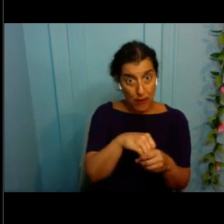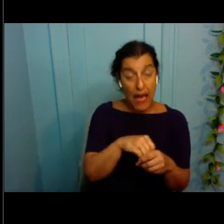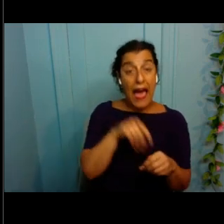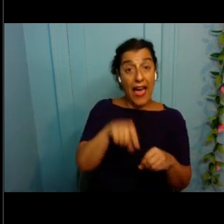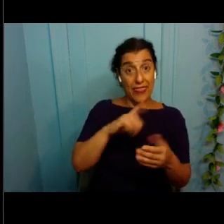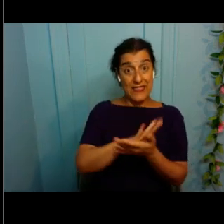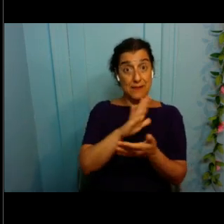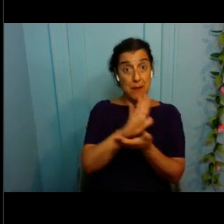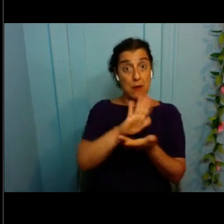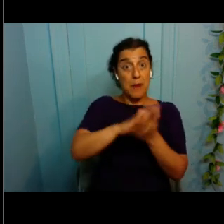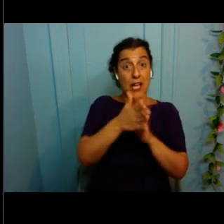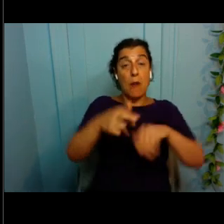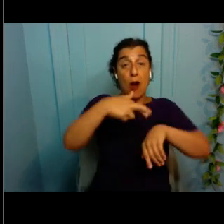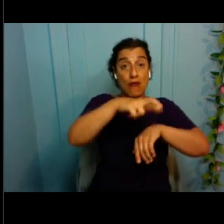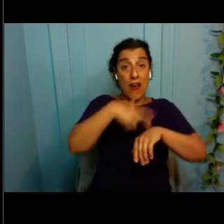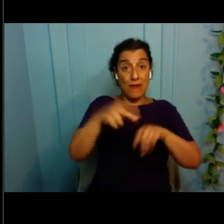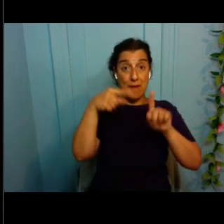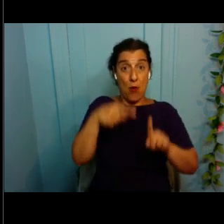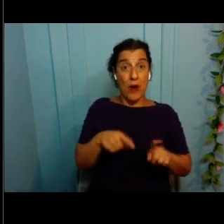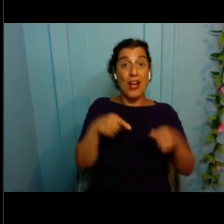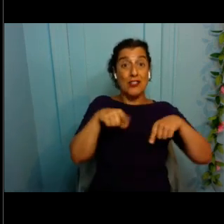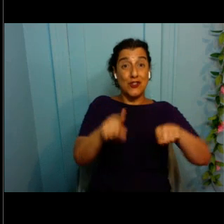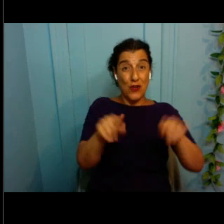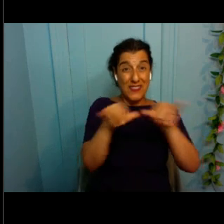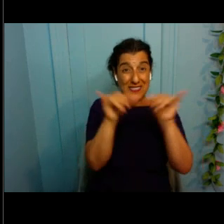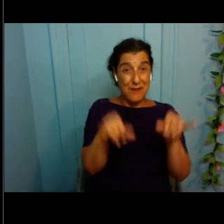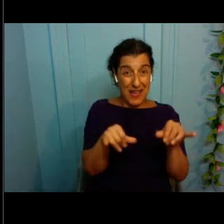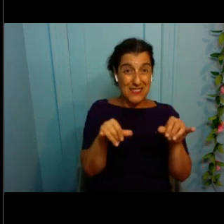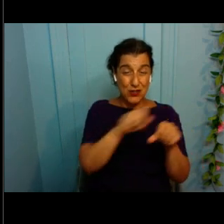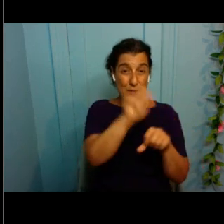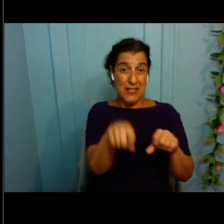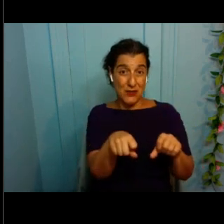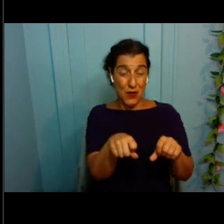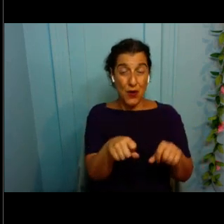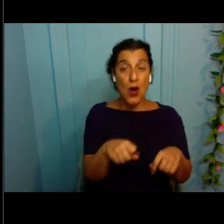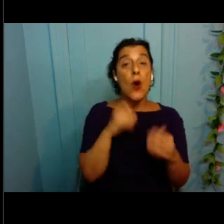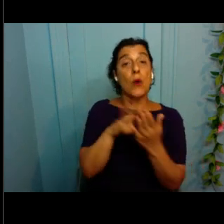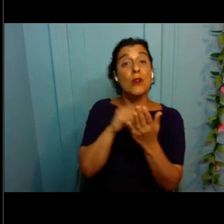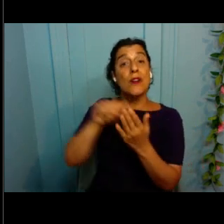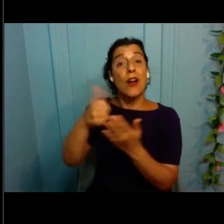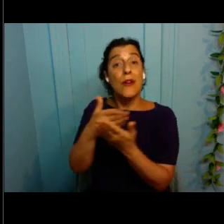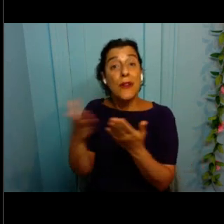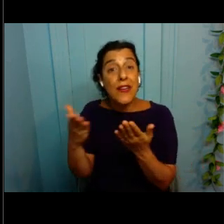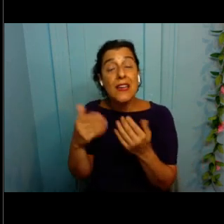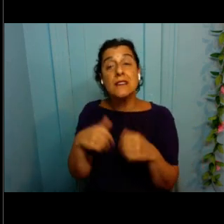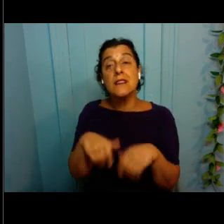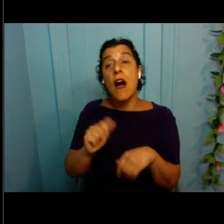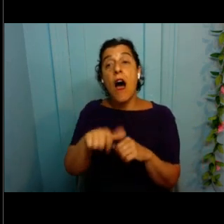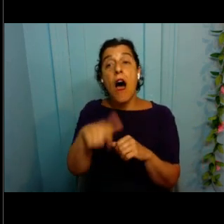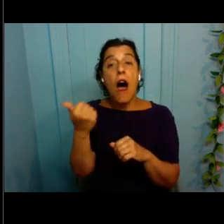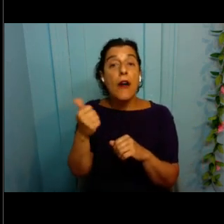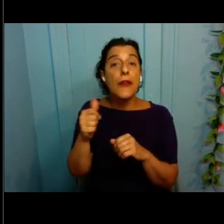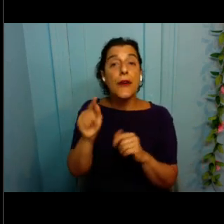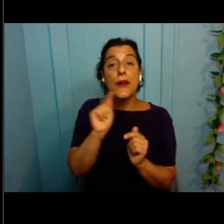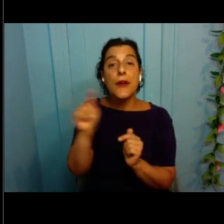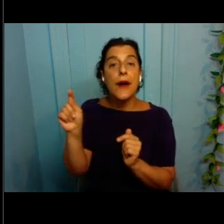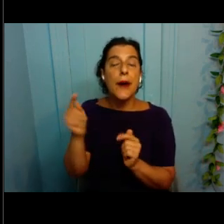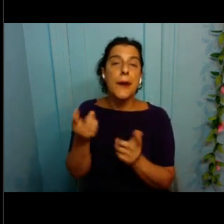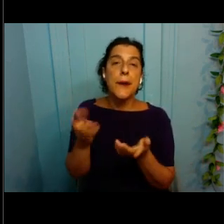as we're learning about other things and other topics and studies that are taking place in more, amongst more like